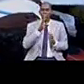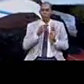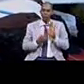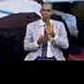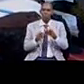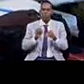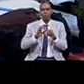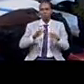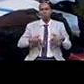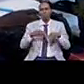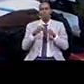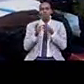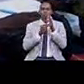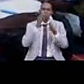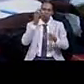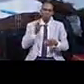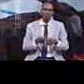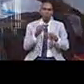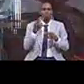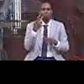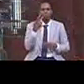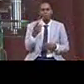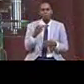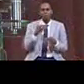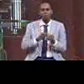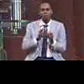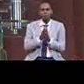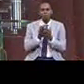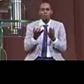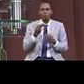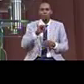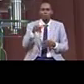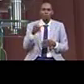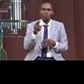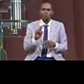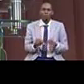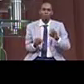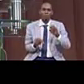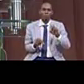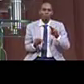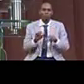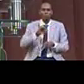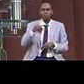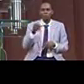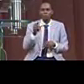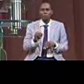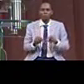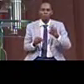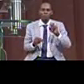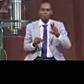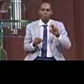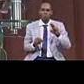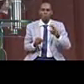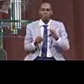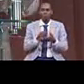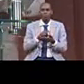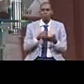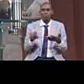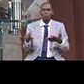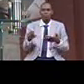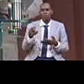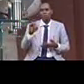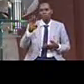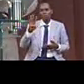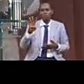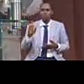in Jesus' name. And we're looking at John chapter 12. John chapter 12. And here I'm reading from verse